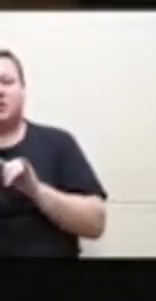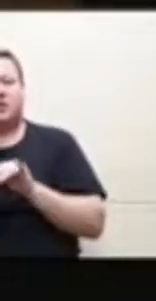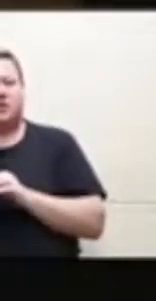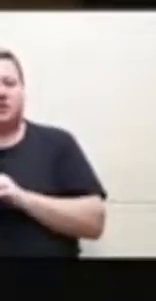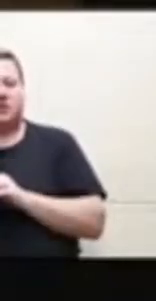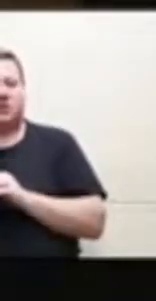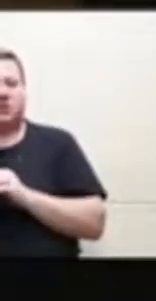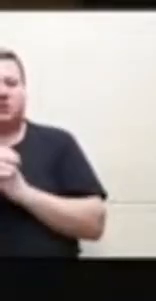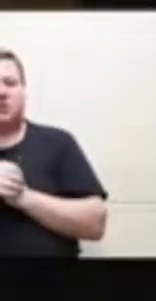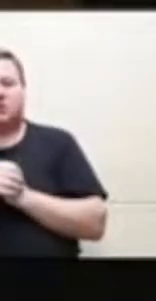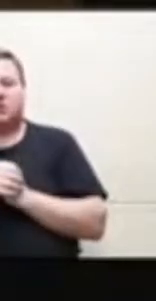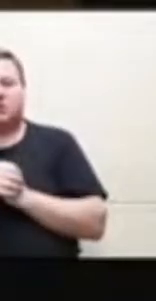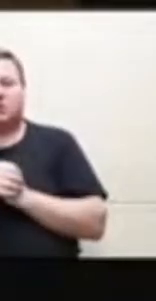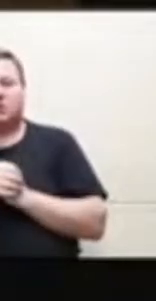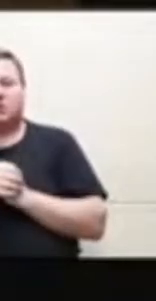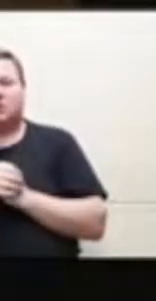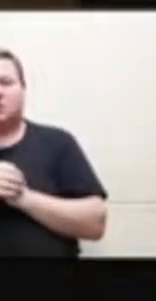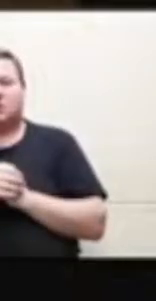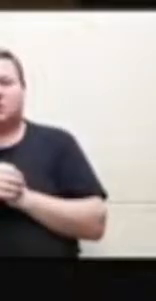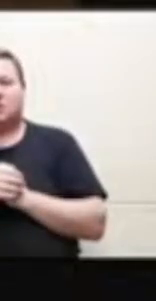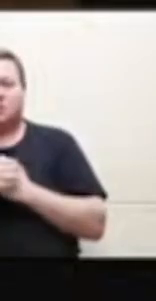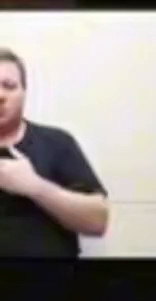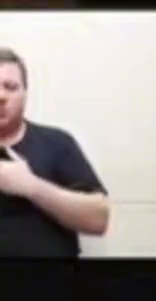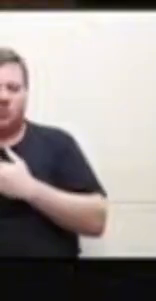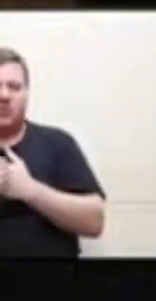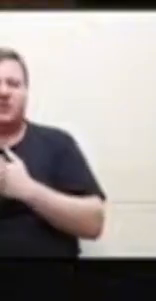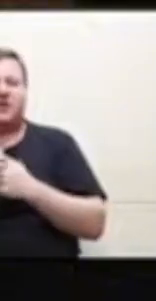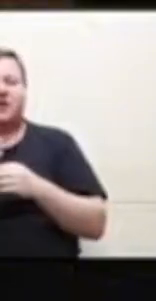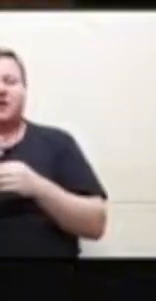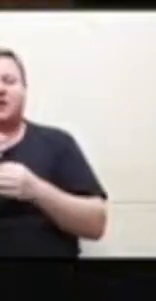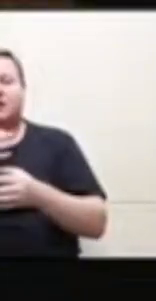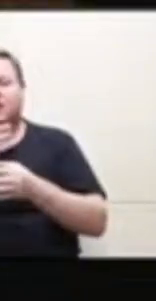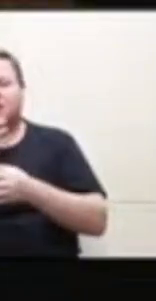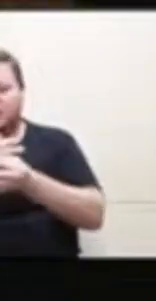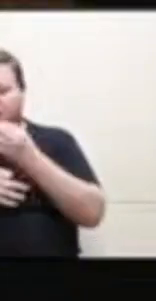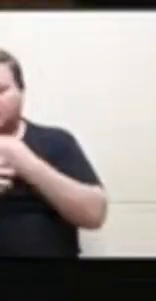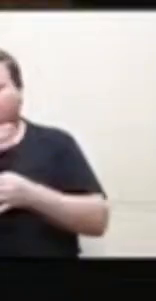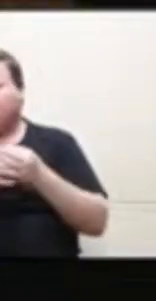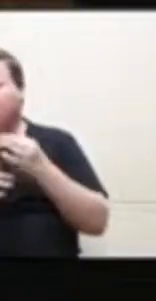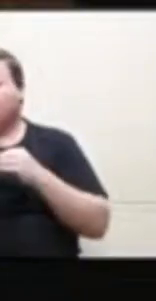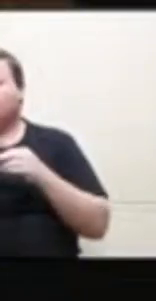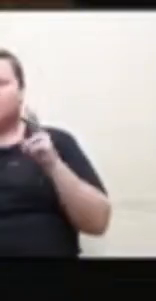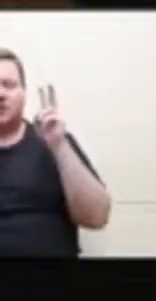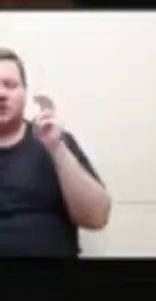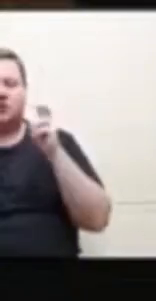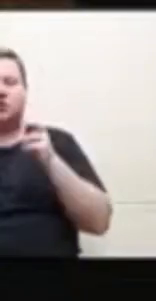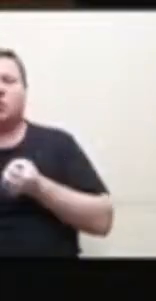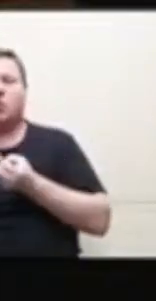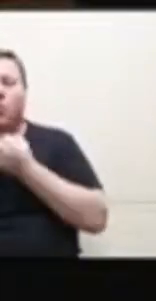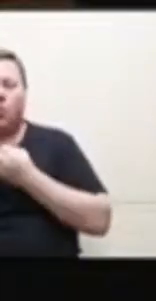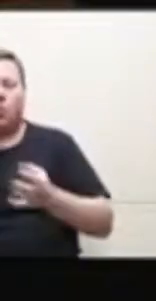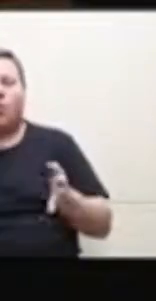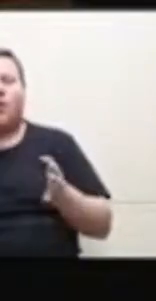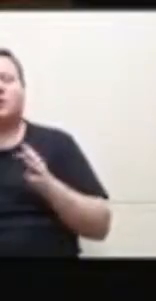briefly explain as to what happened to the issue of wastewater